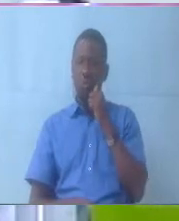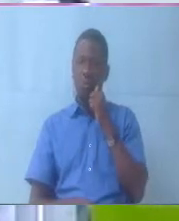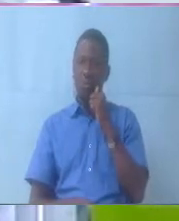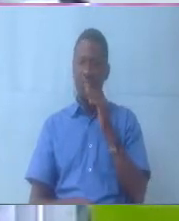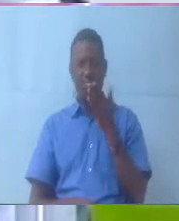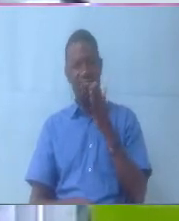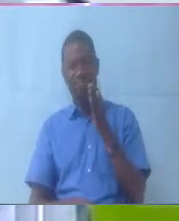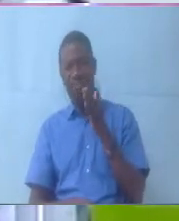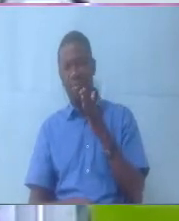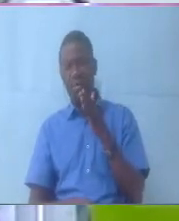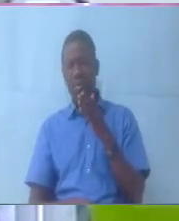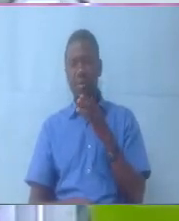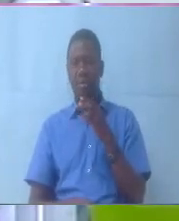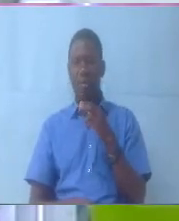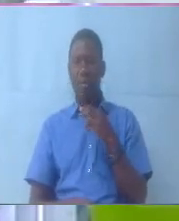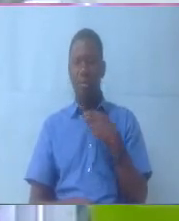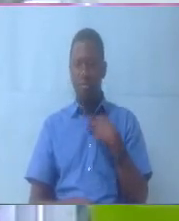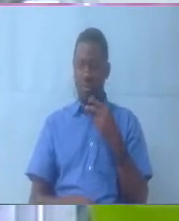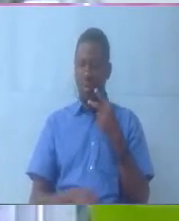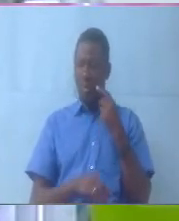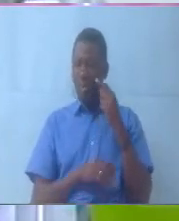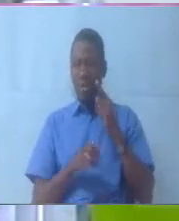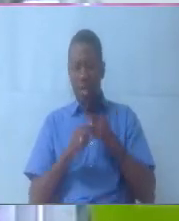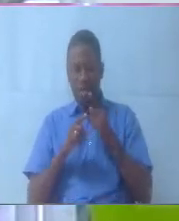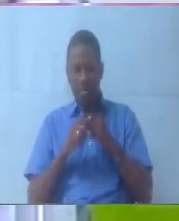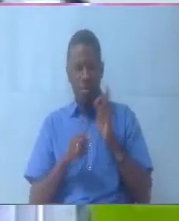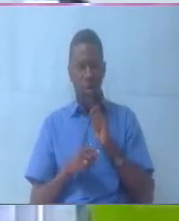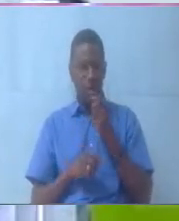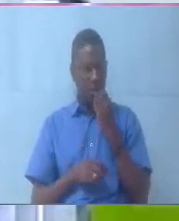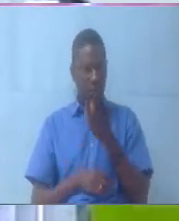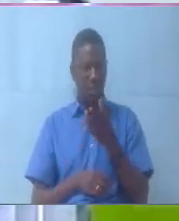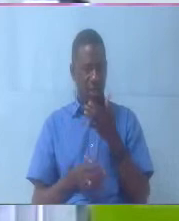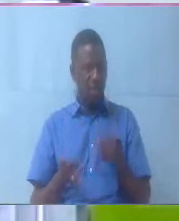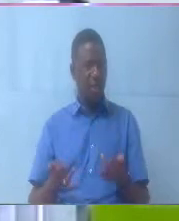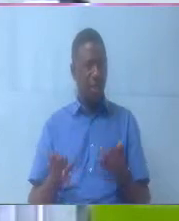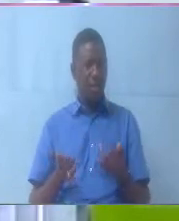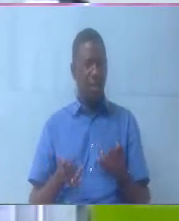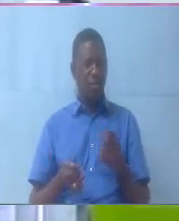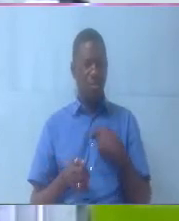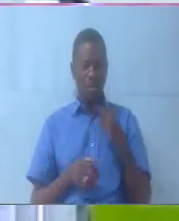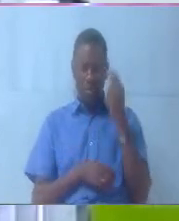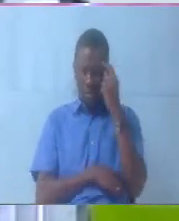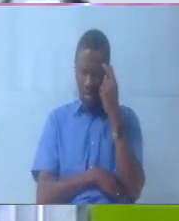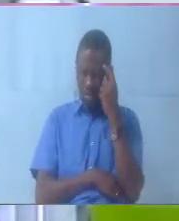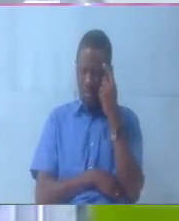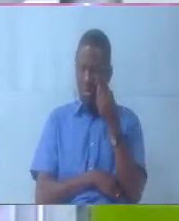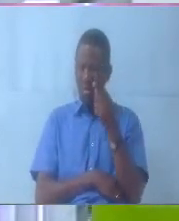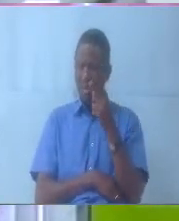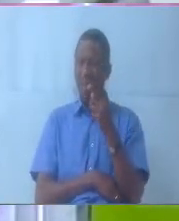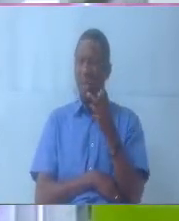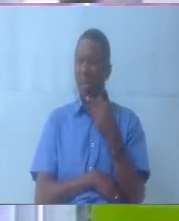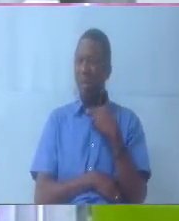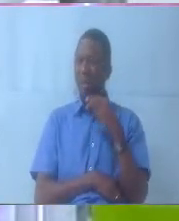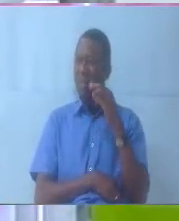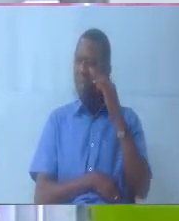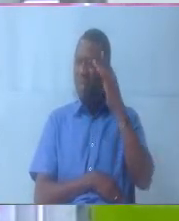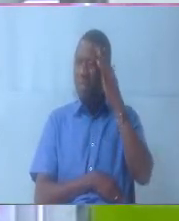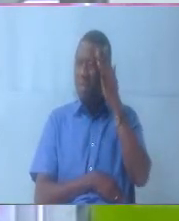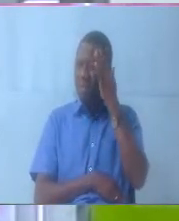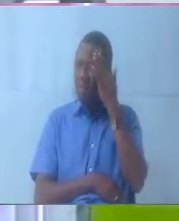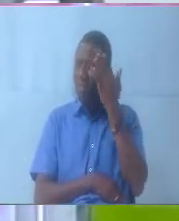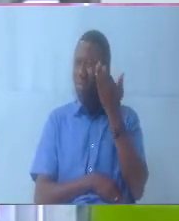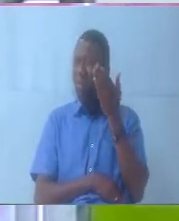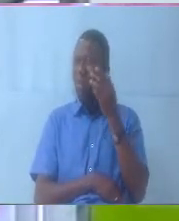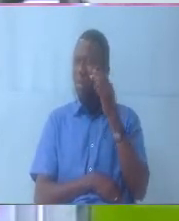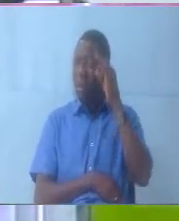perhaps let me watch what I say here. But it looks to me rather curious that the Ministry of Justice would